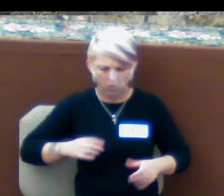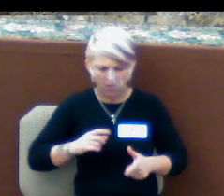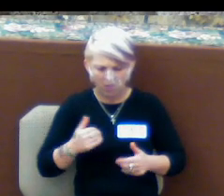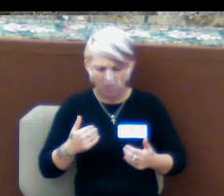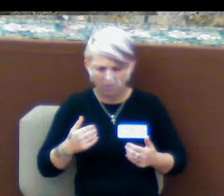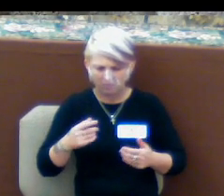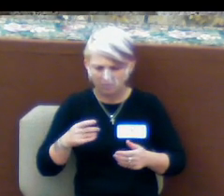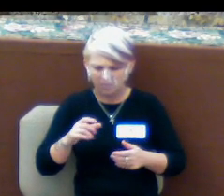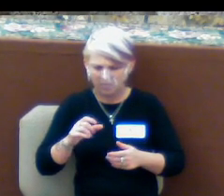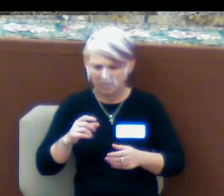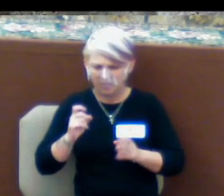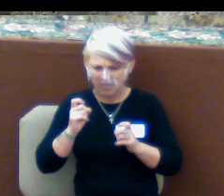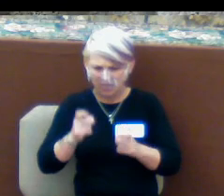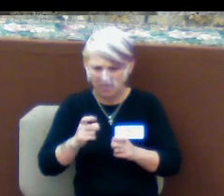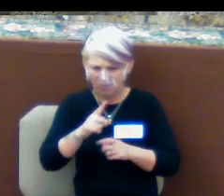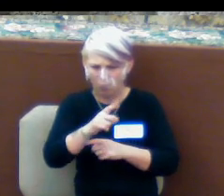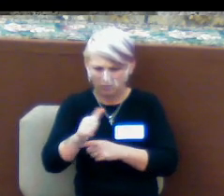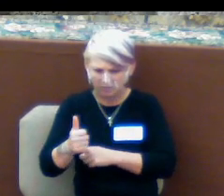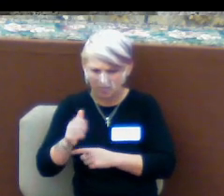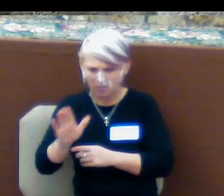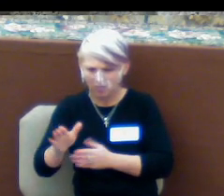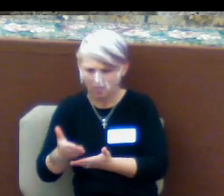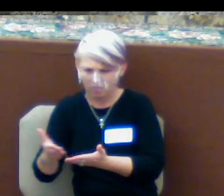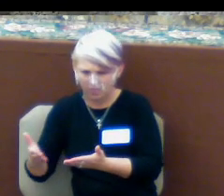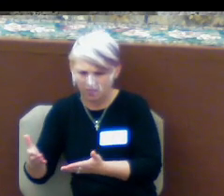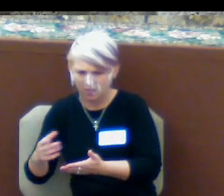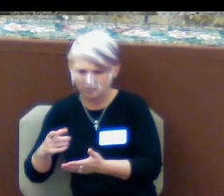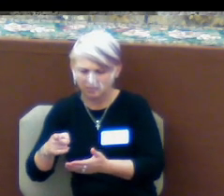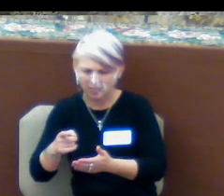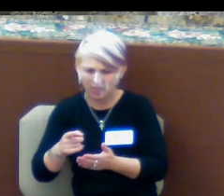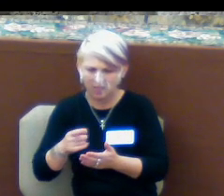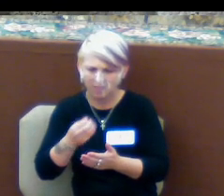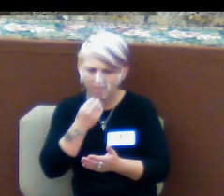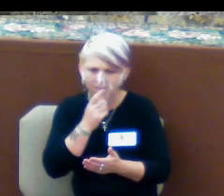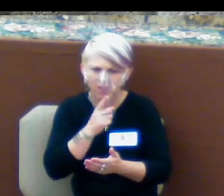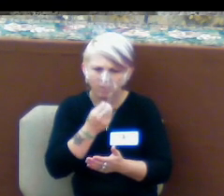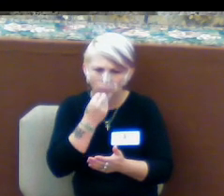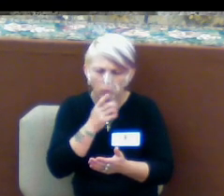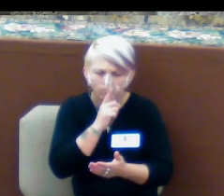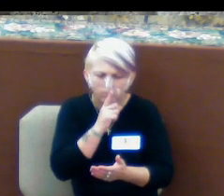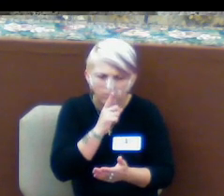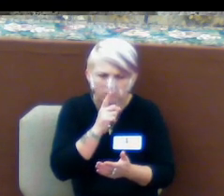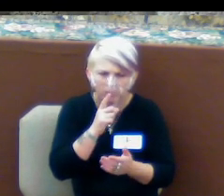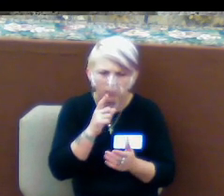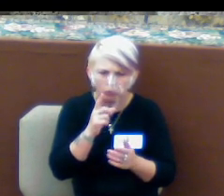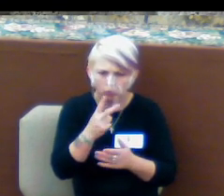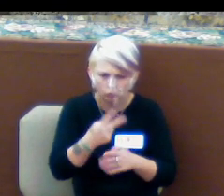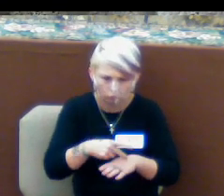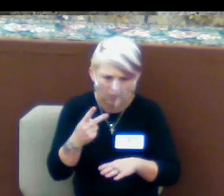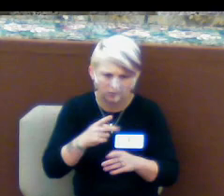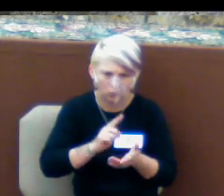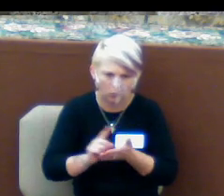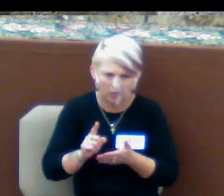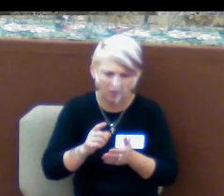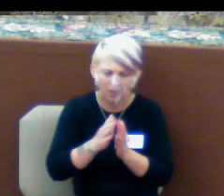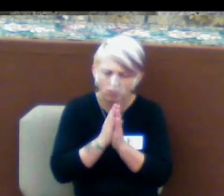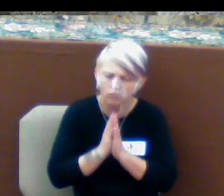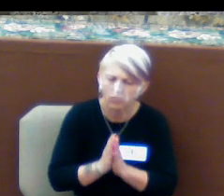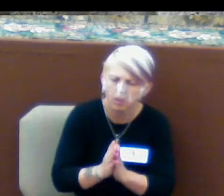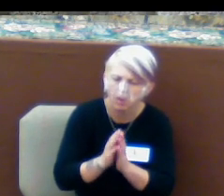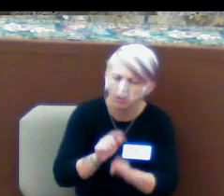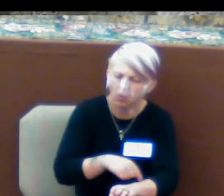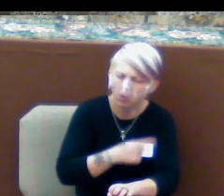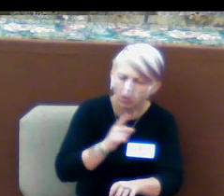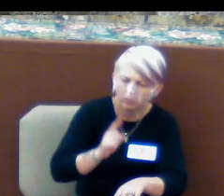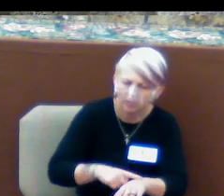possessions. They fasted twice a week. They prayed long prayers. They could take their esteemed place in the community and